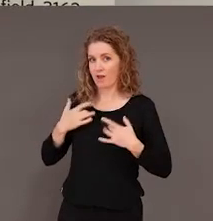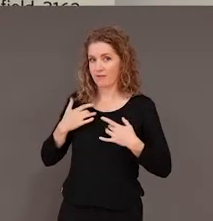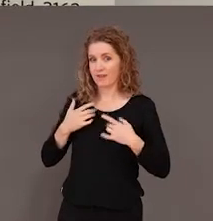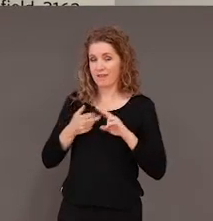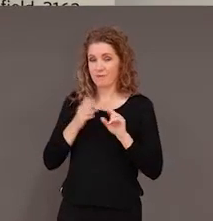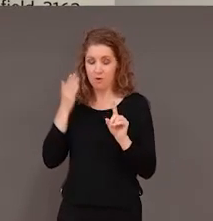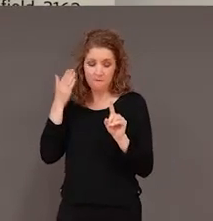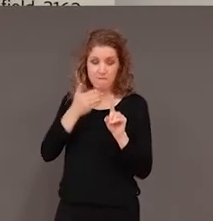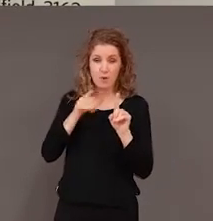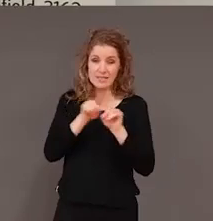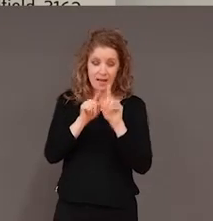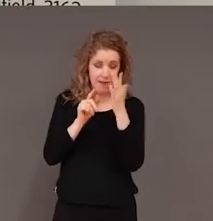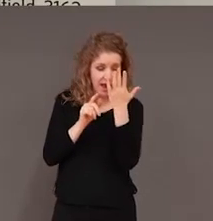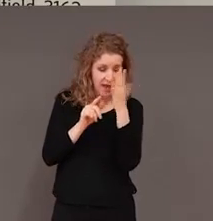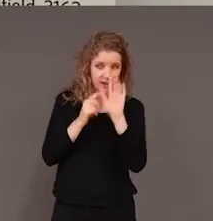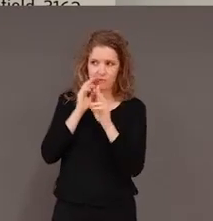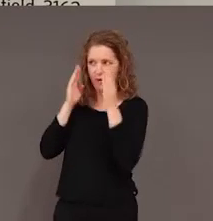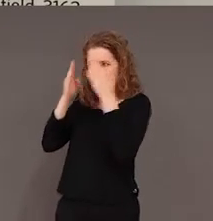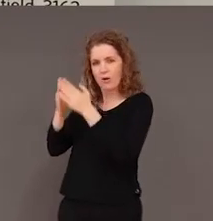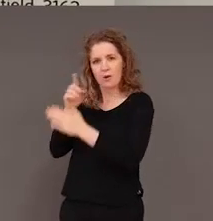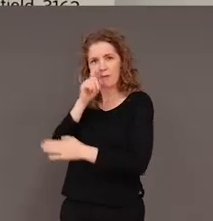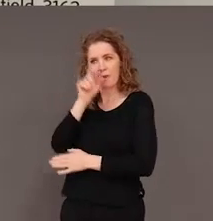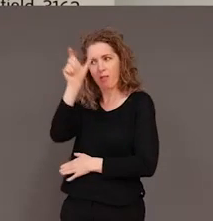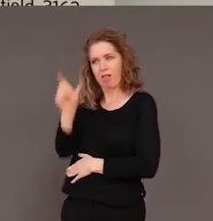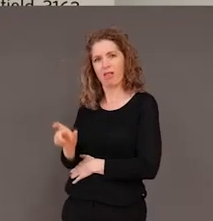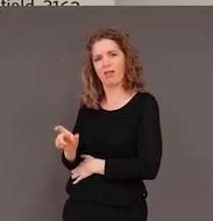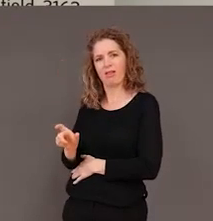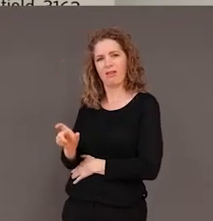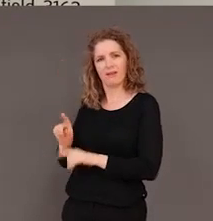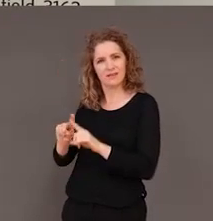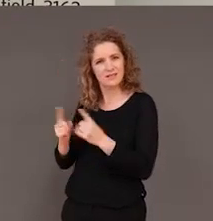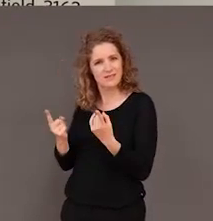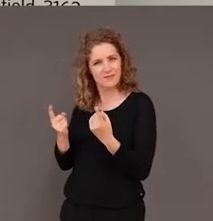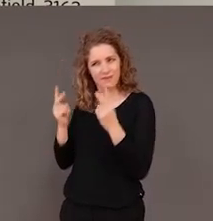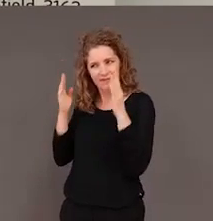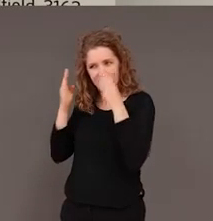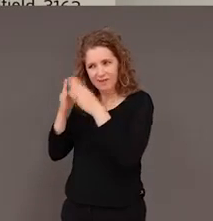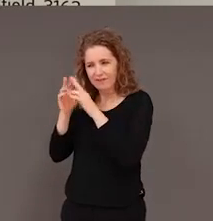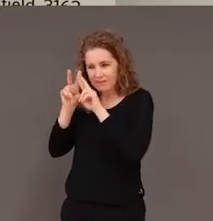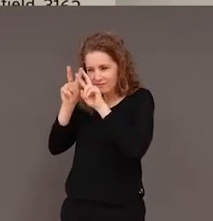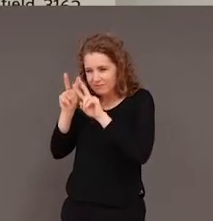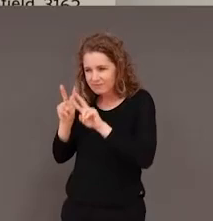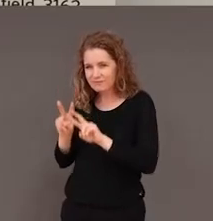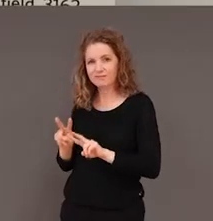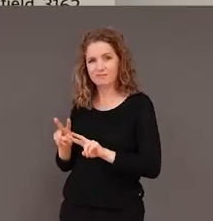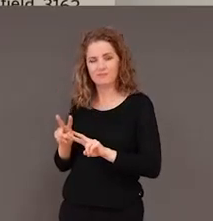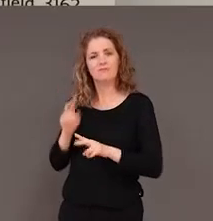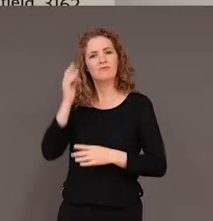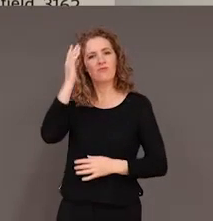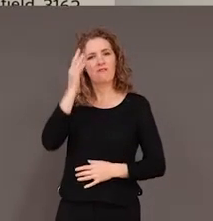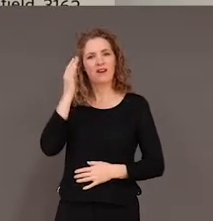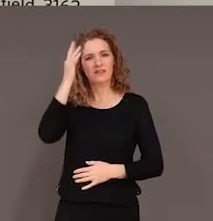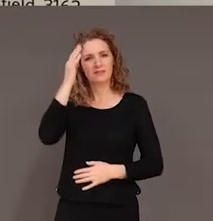as closely as you just did to a hand? So they're just some questions to reflect on